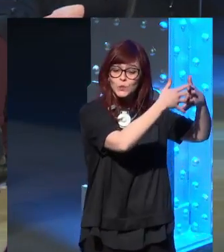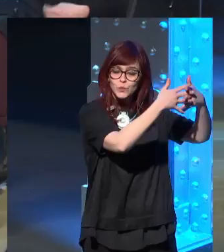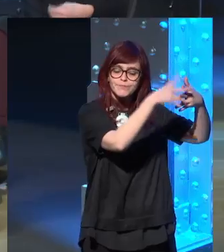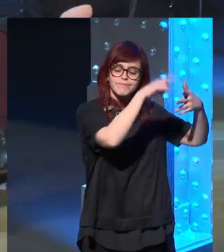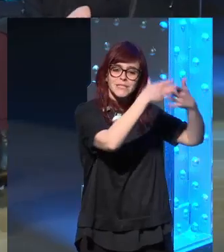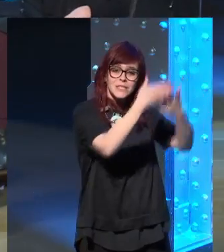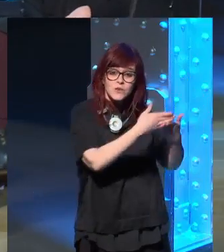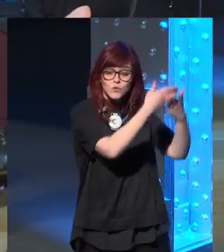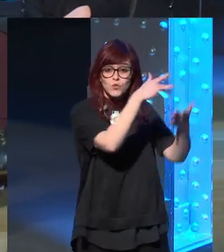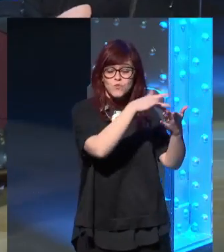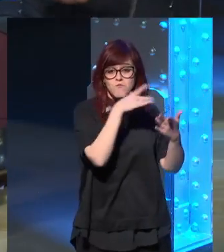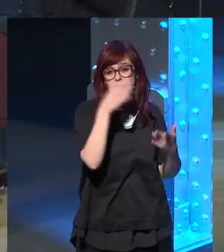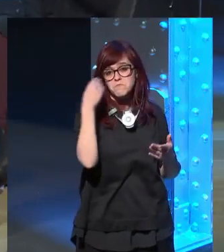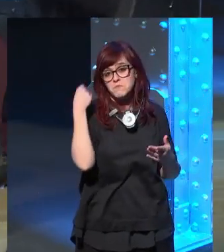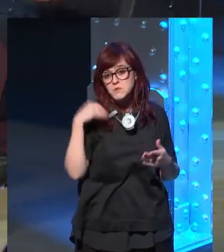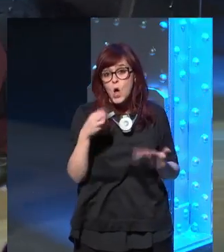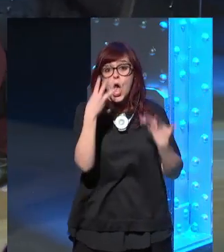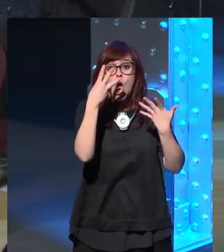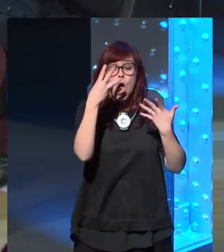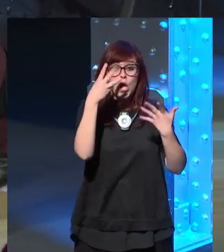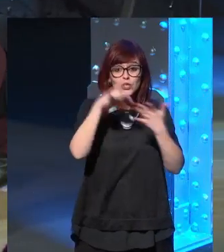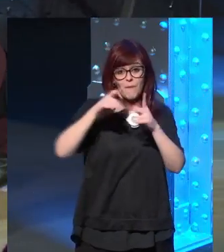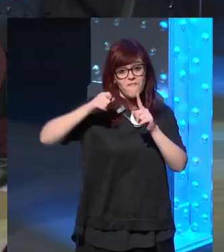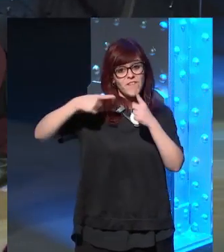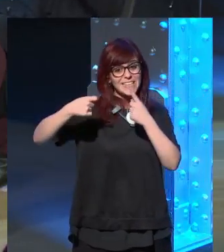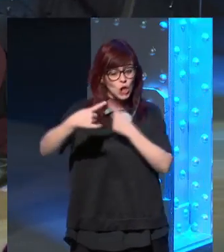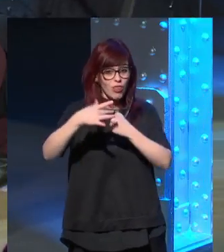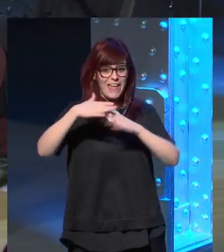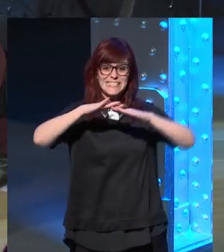down to genetics. But this is not because you have